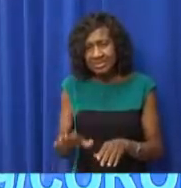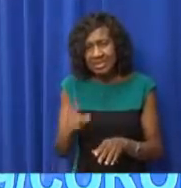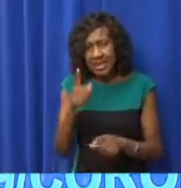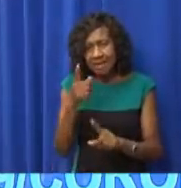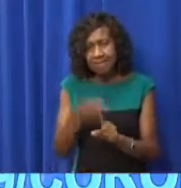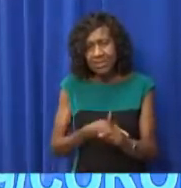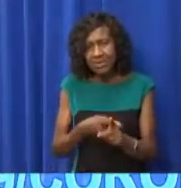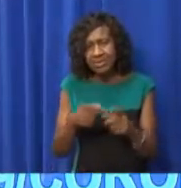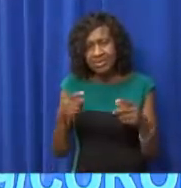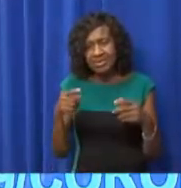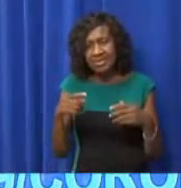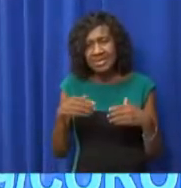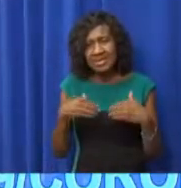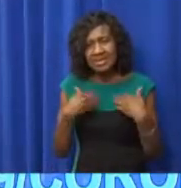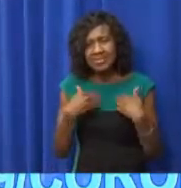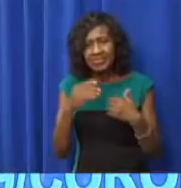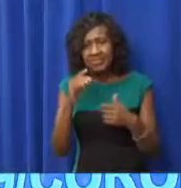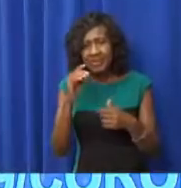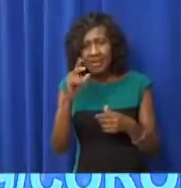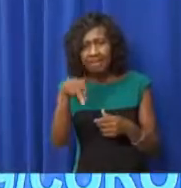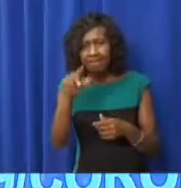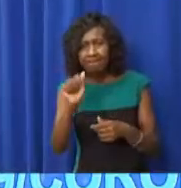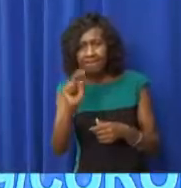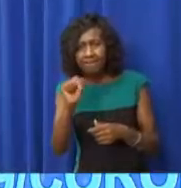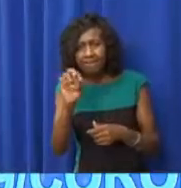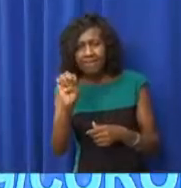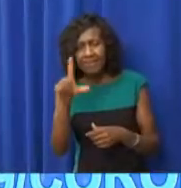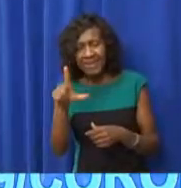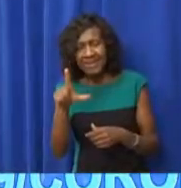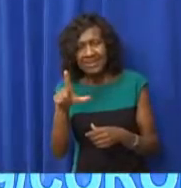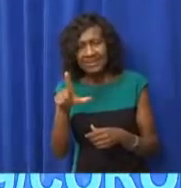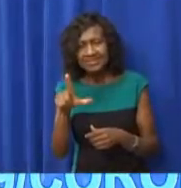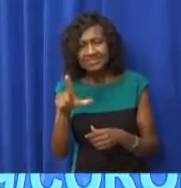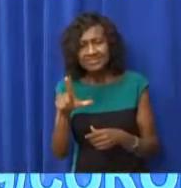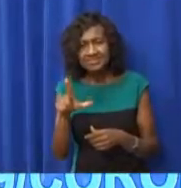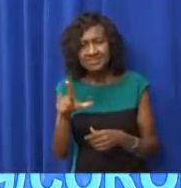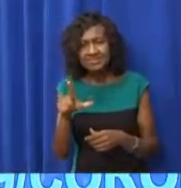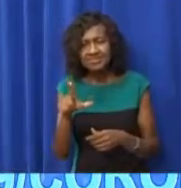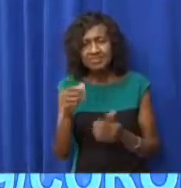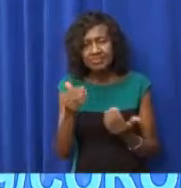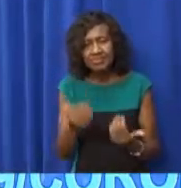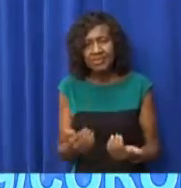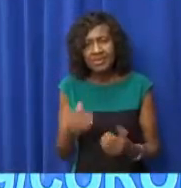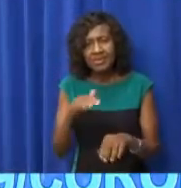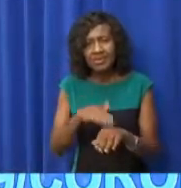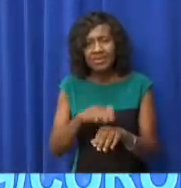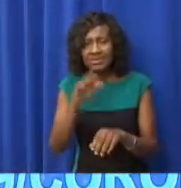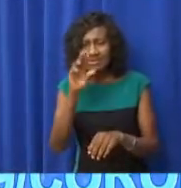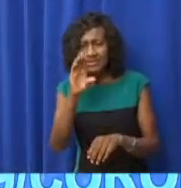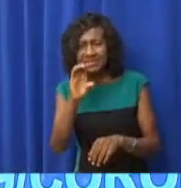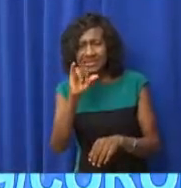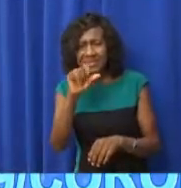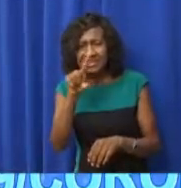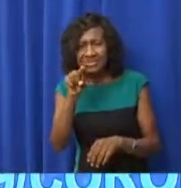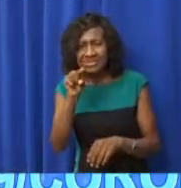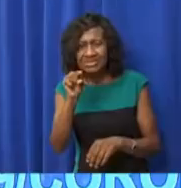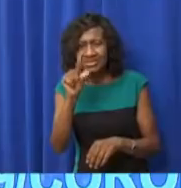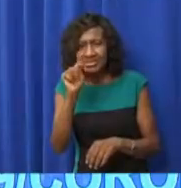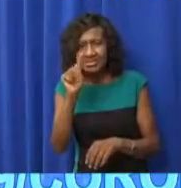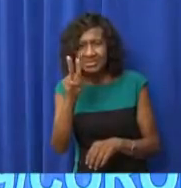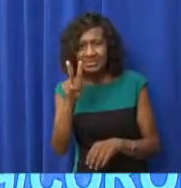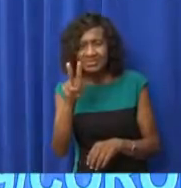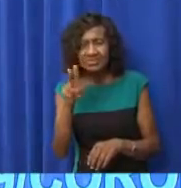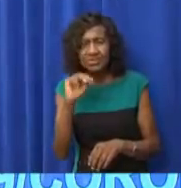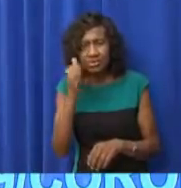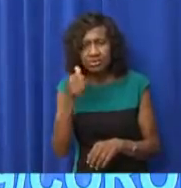Panel, which looks at the impact of COVID-19 on local teens. It re-airs right here on CIG television tomorrow, Saturday,